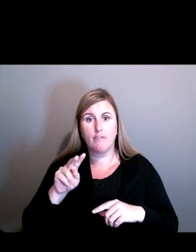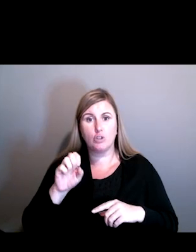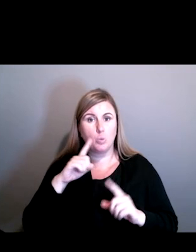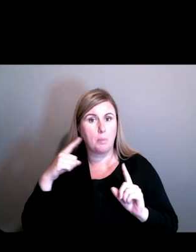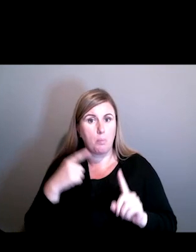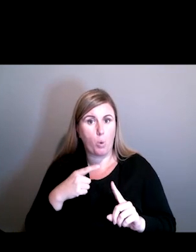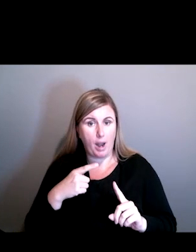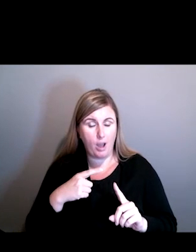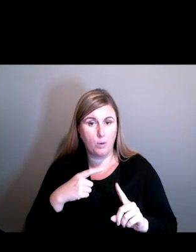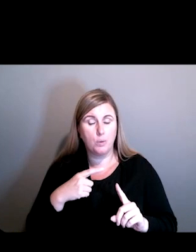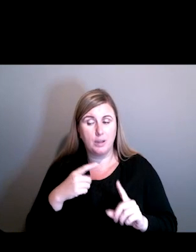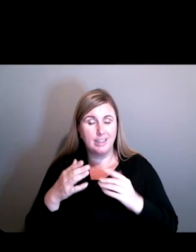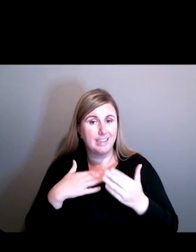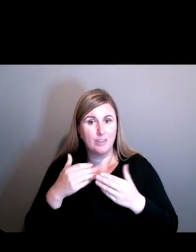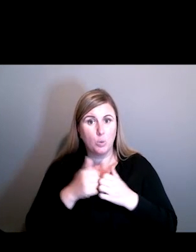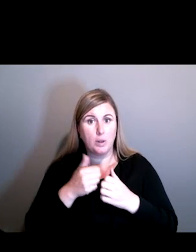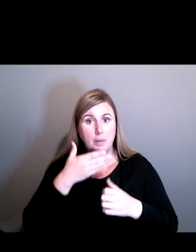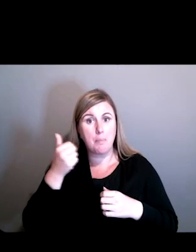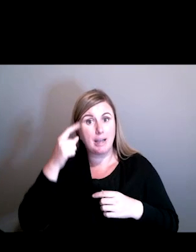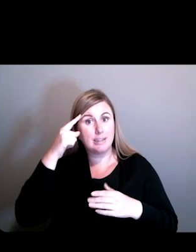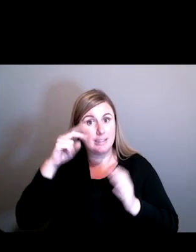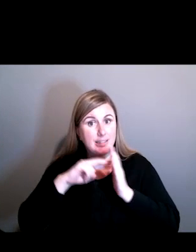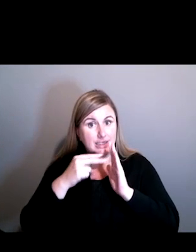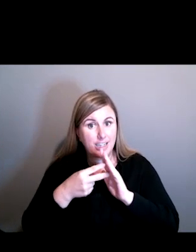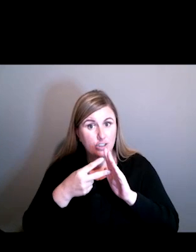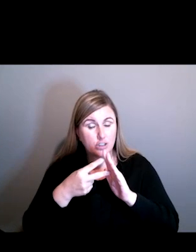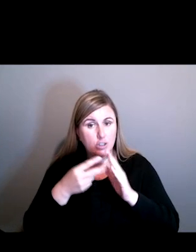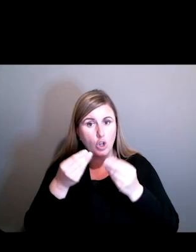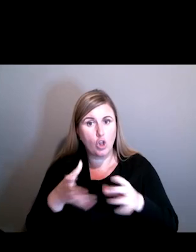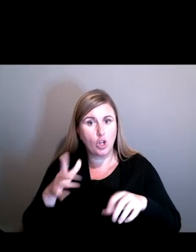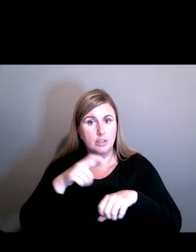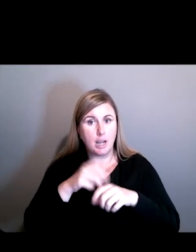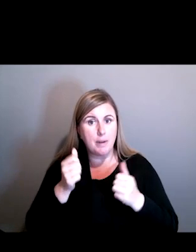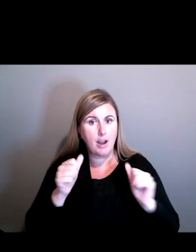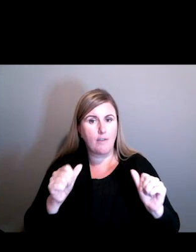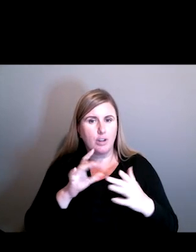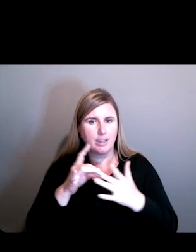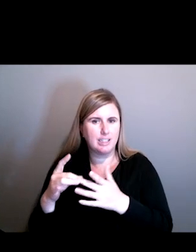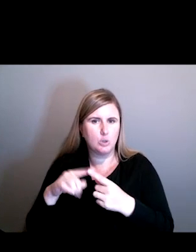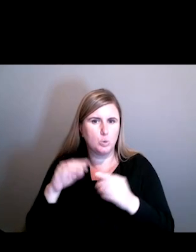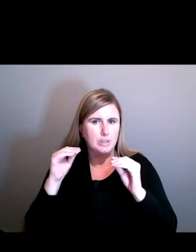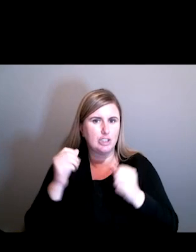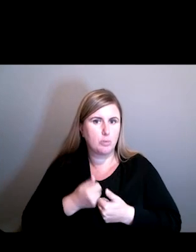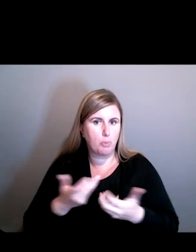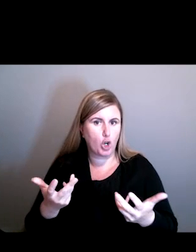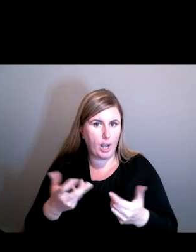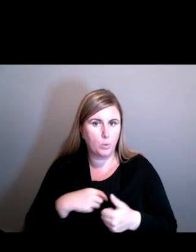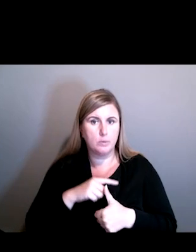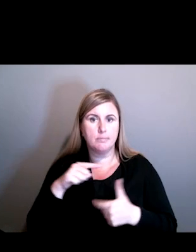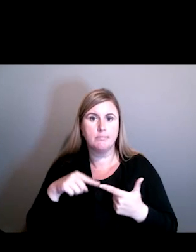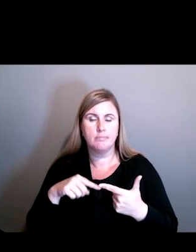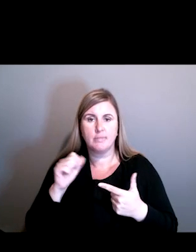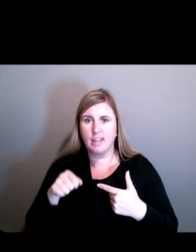Dr. Travers is going to point out, that even with the best intentions, lost time and effort can lead to